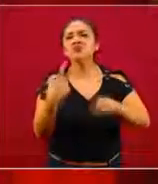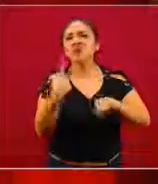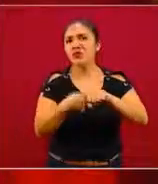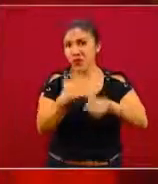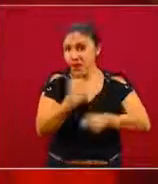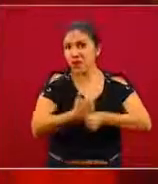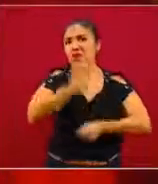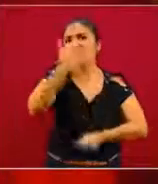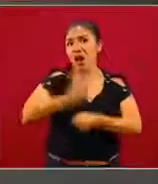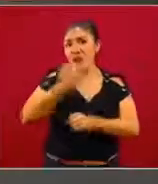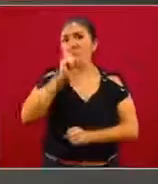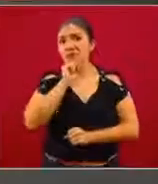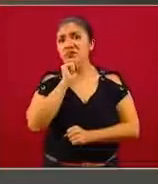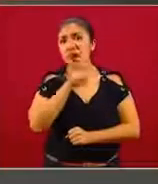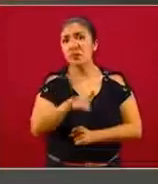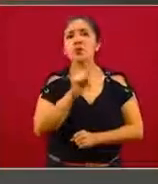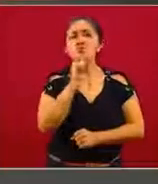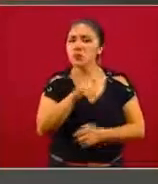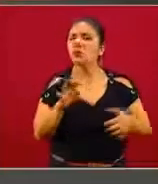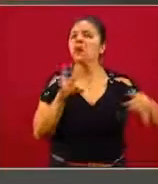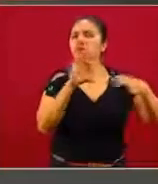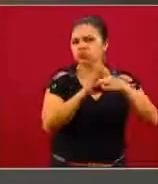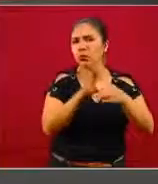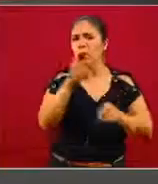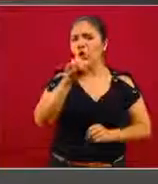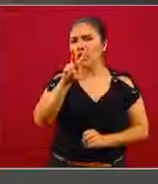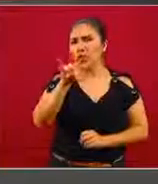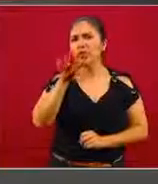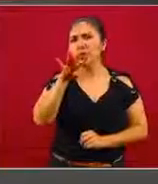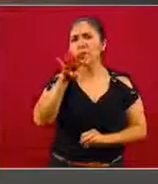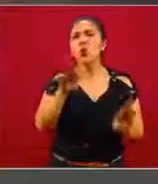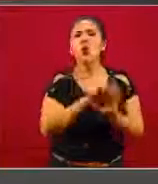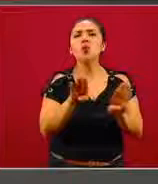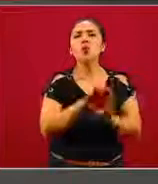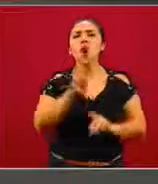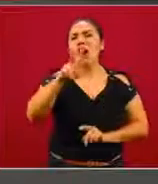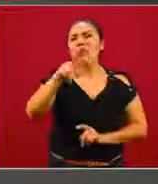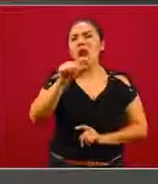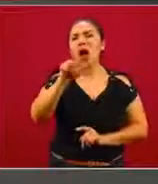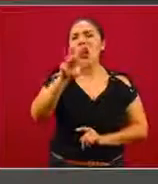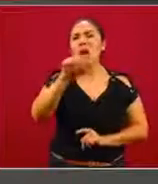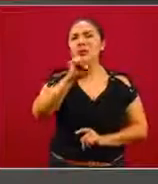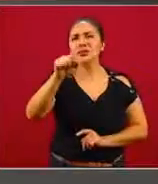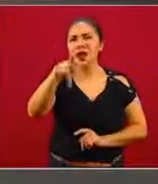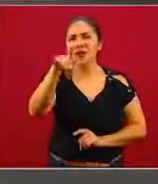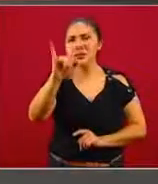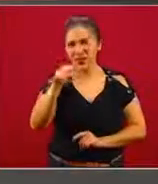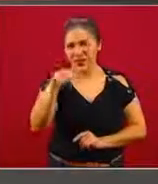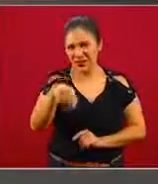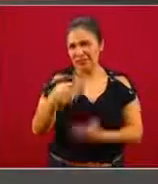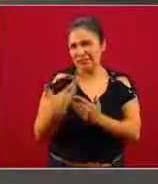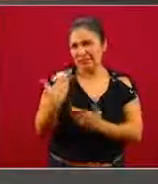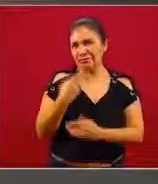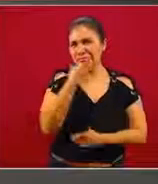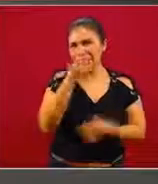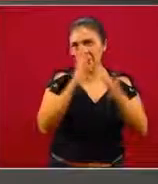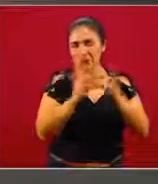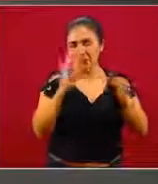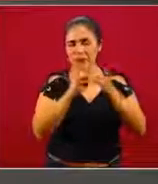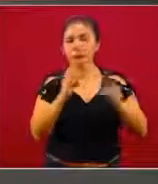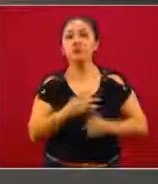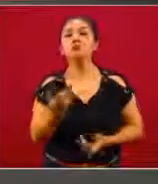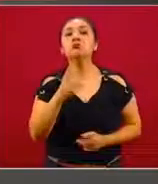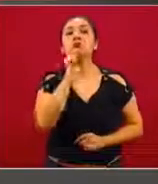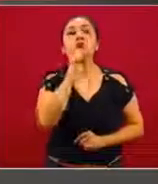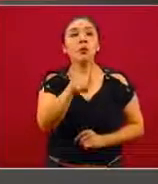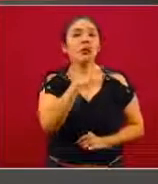They're getting sick with serious illnesses that are associated with COVID-19, like Cumulative disease, which was explained